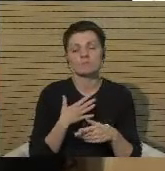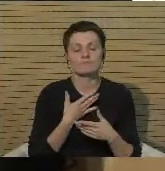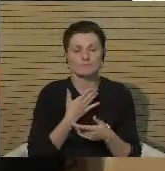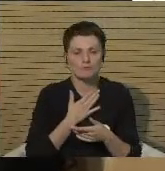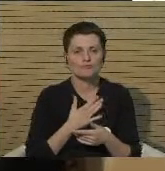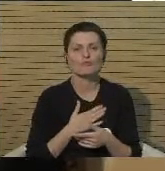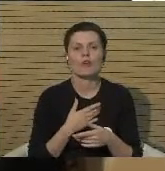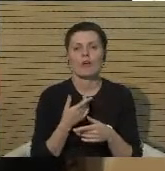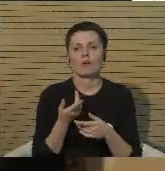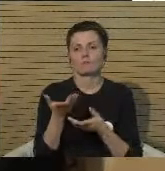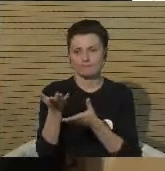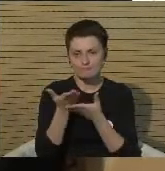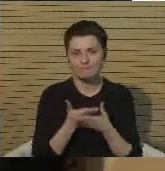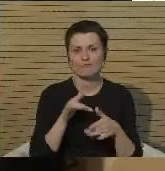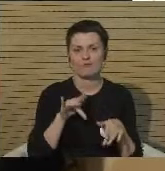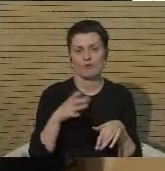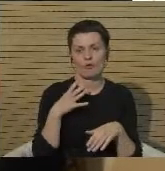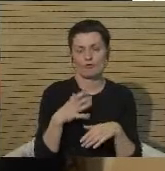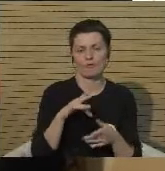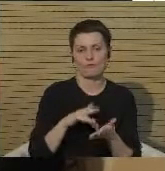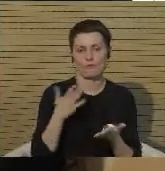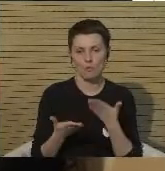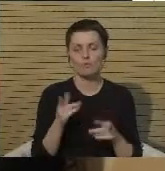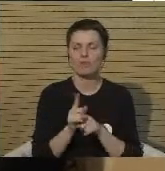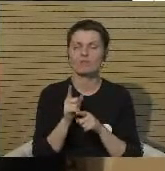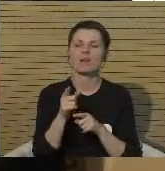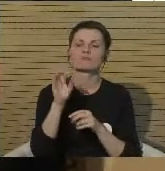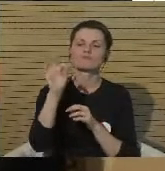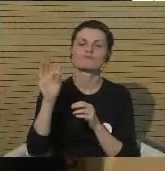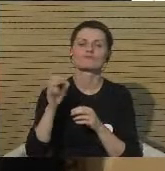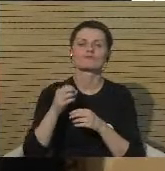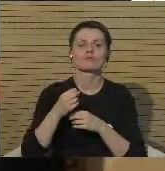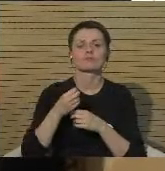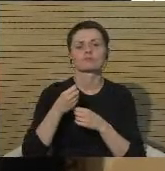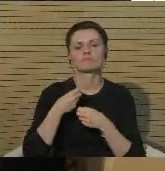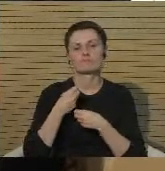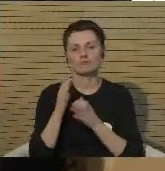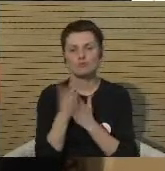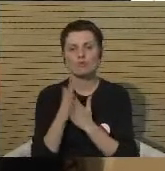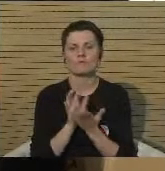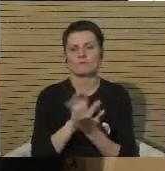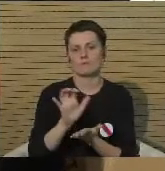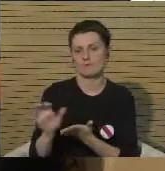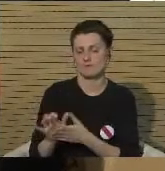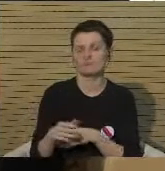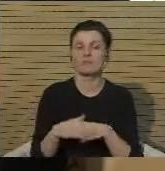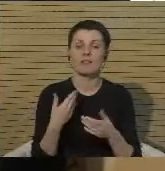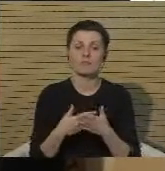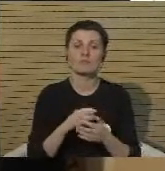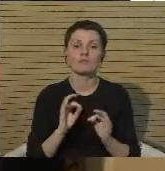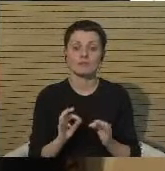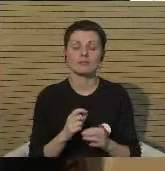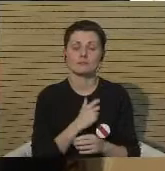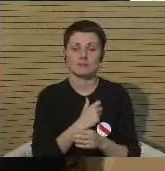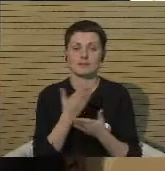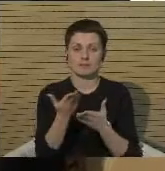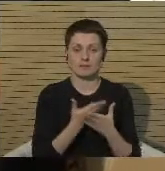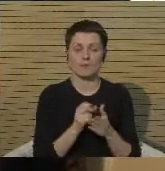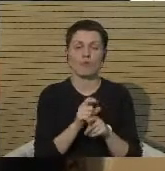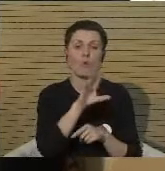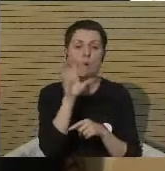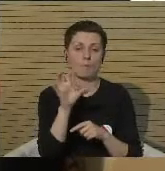material produced by Hanna Linkowska, and the voice of authors